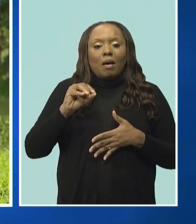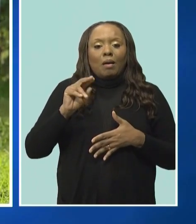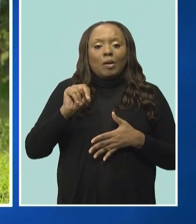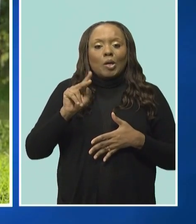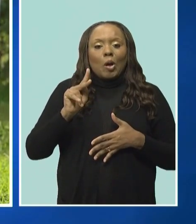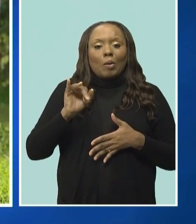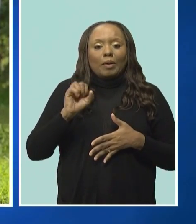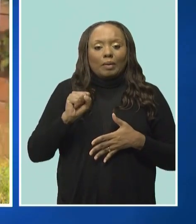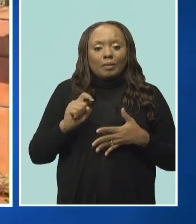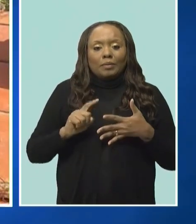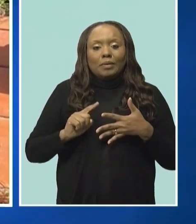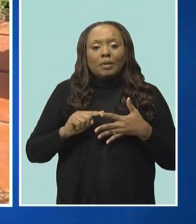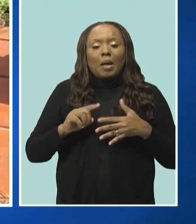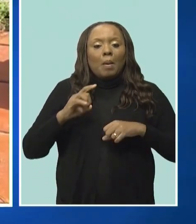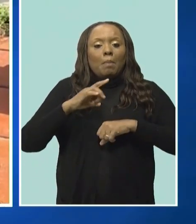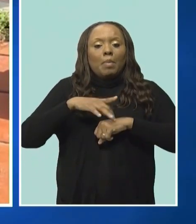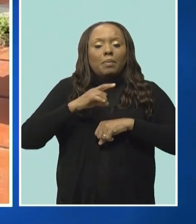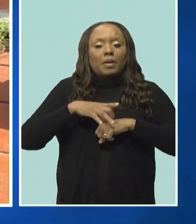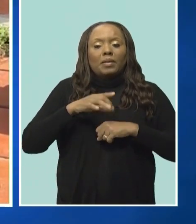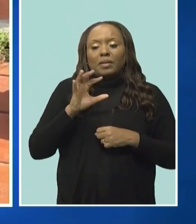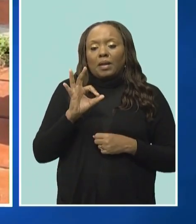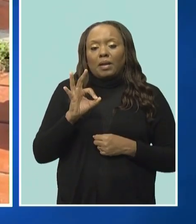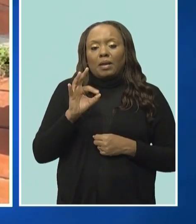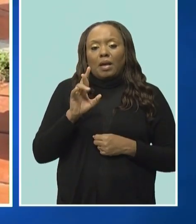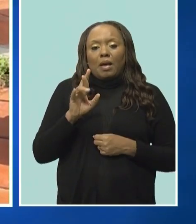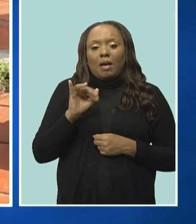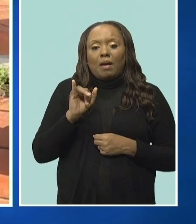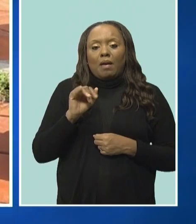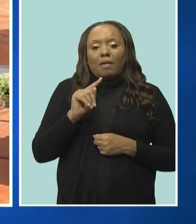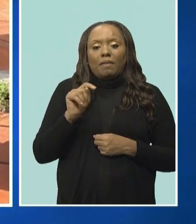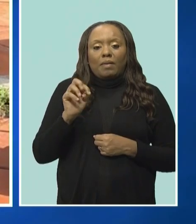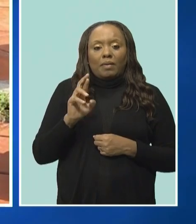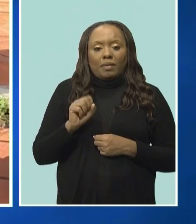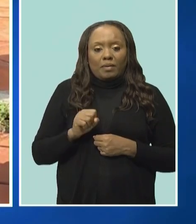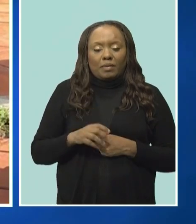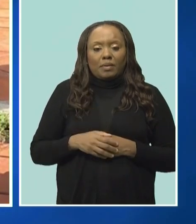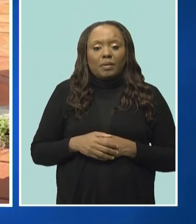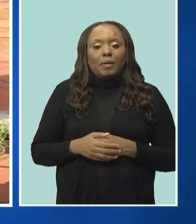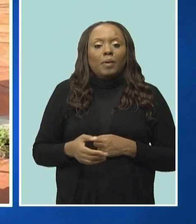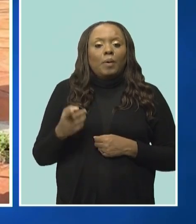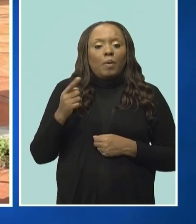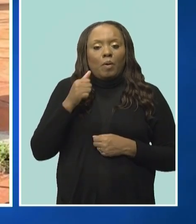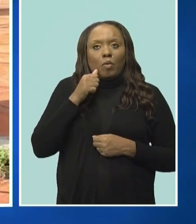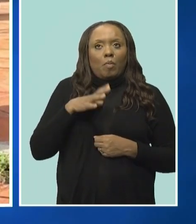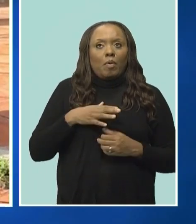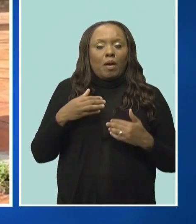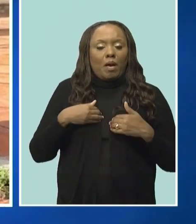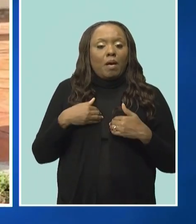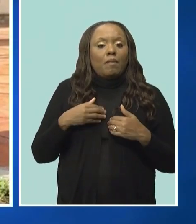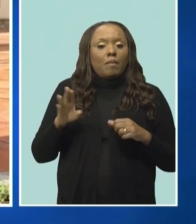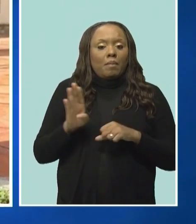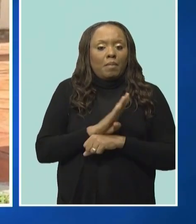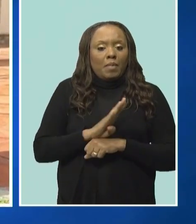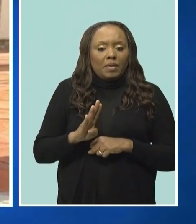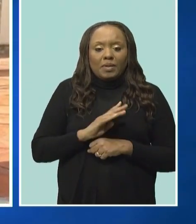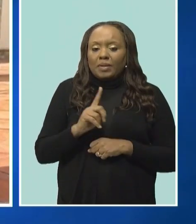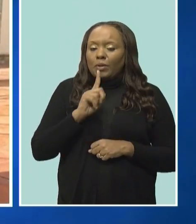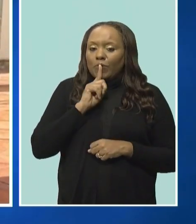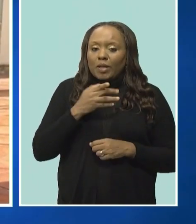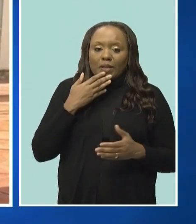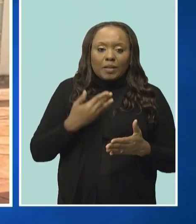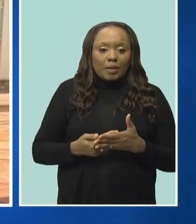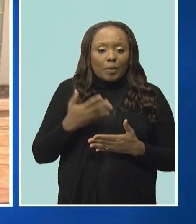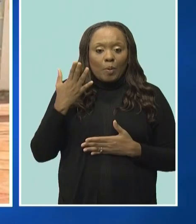fritters, among other things. Owner of Bluebird Acres, Sharia Brathwaite, is welcoming the yields as some of her other crops were wiped out